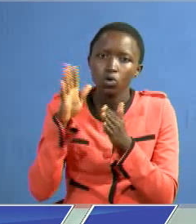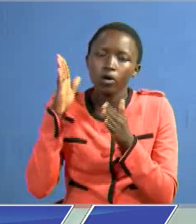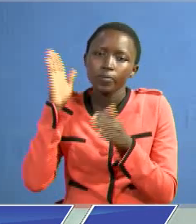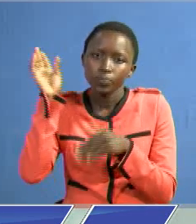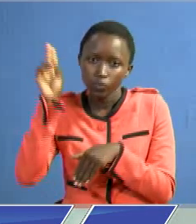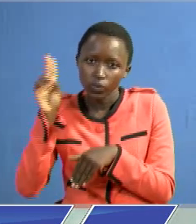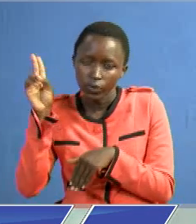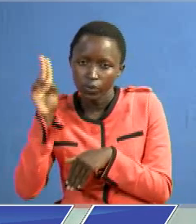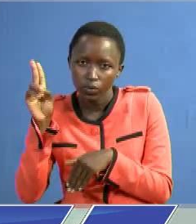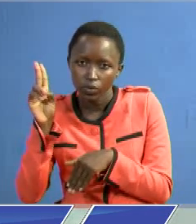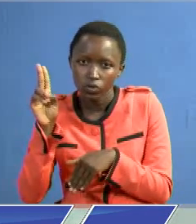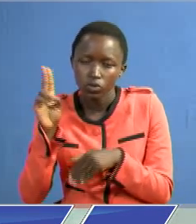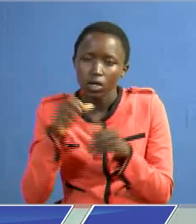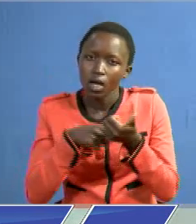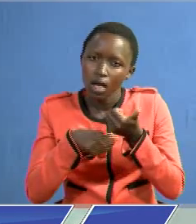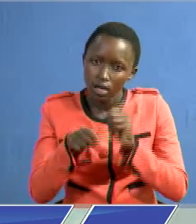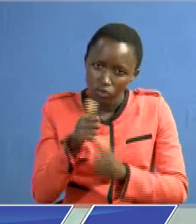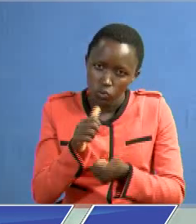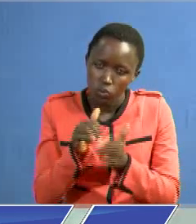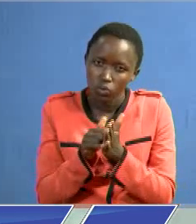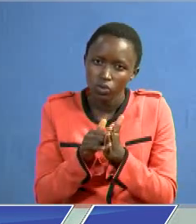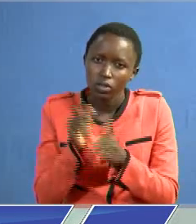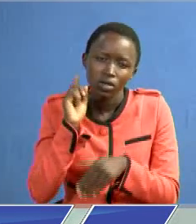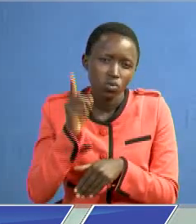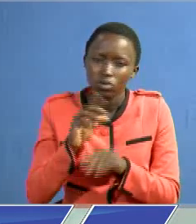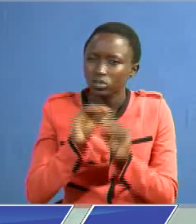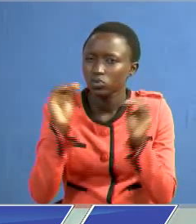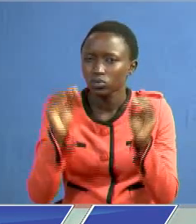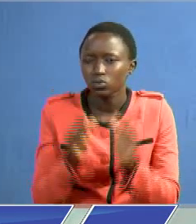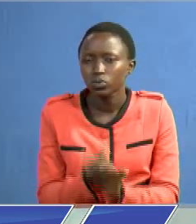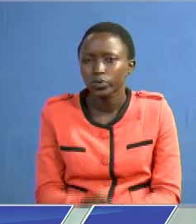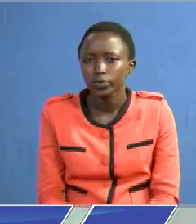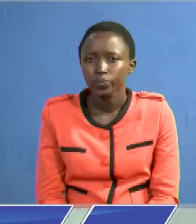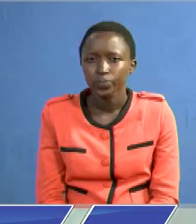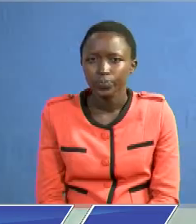to fight corruption by taking action instead of issuing threats